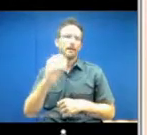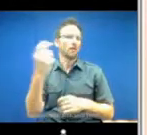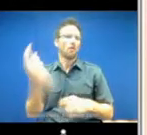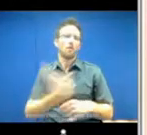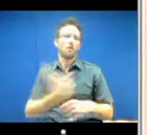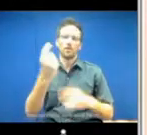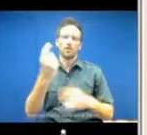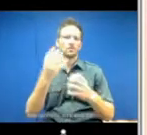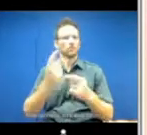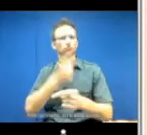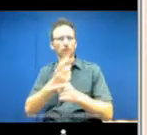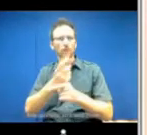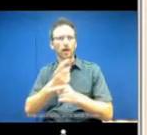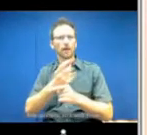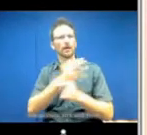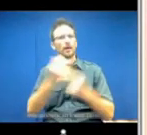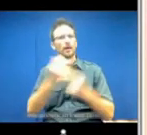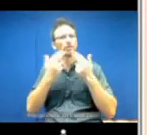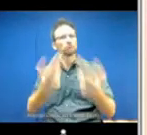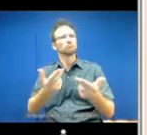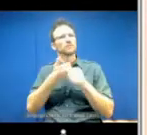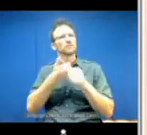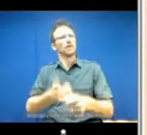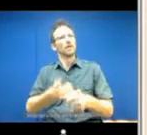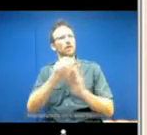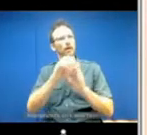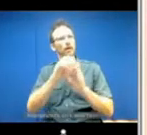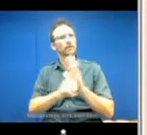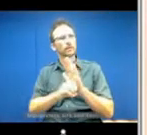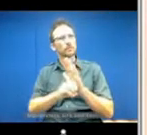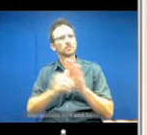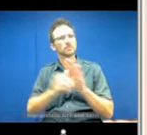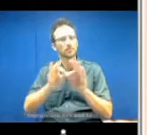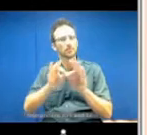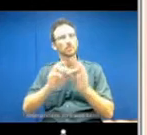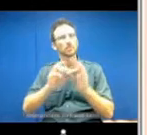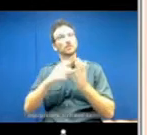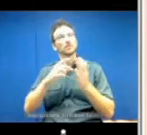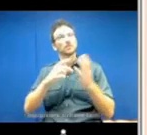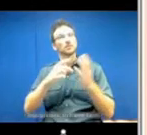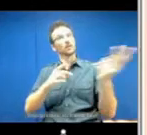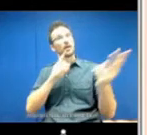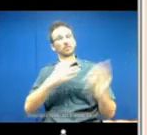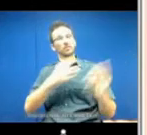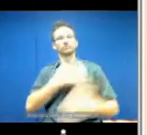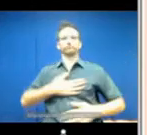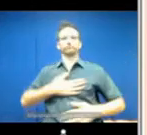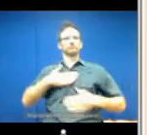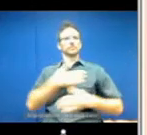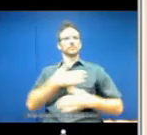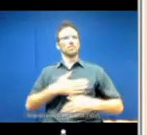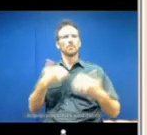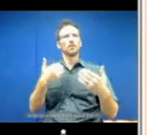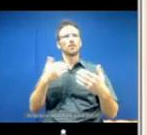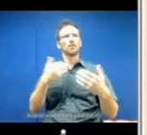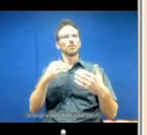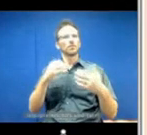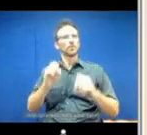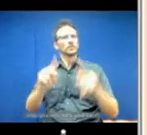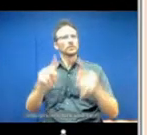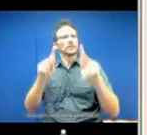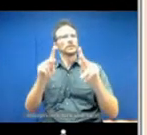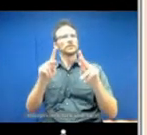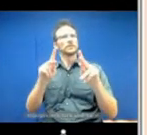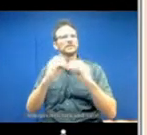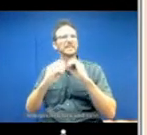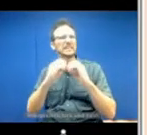they appreciate the opportunity to correct their interpretation if they have if an error has been brought to